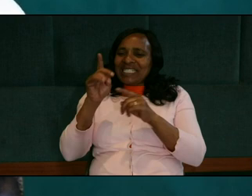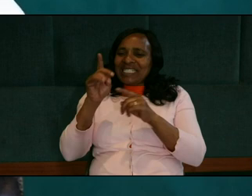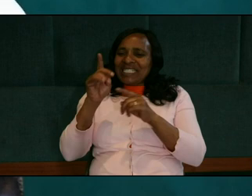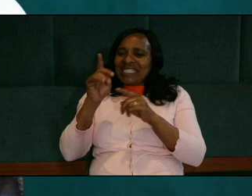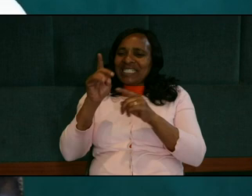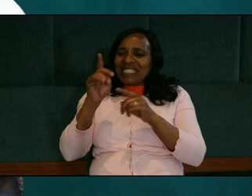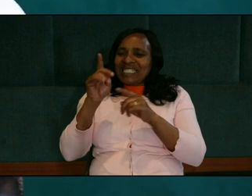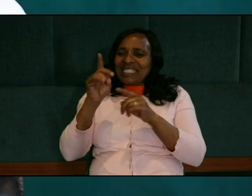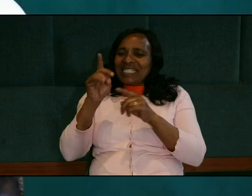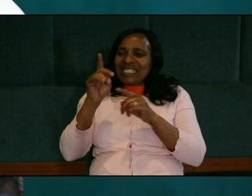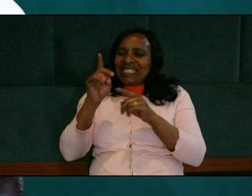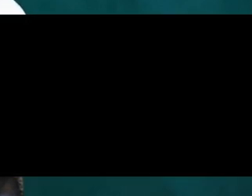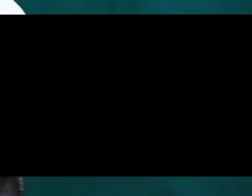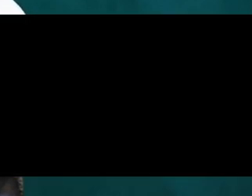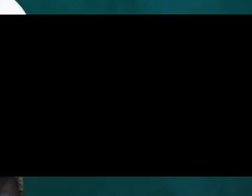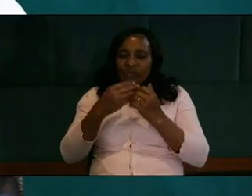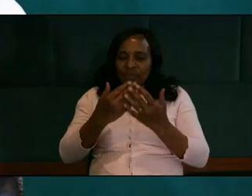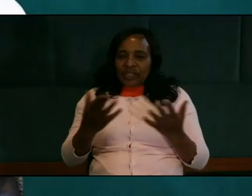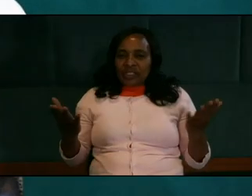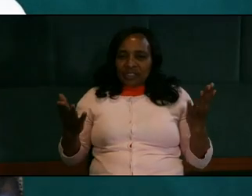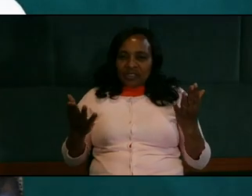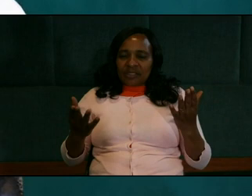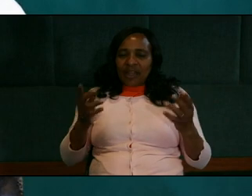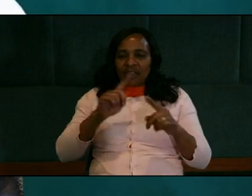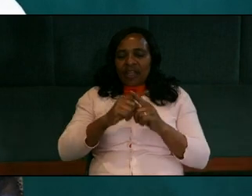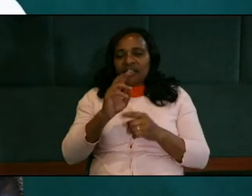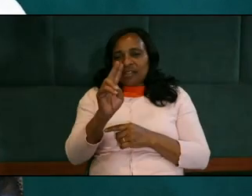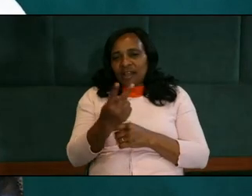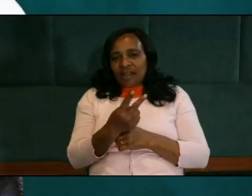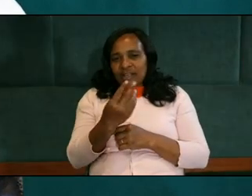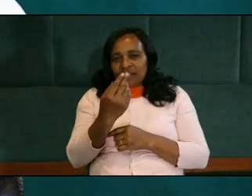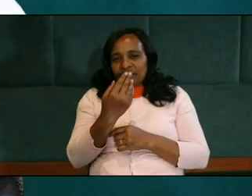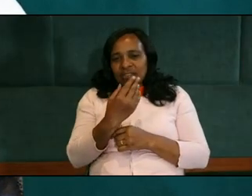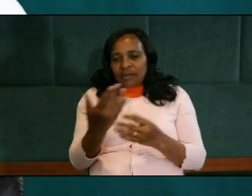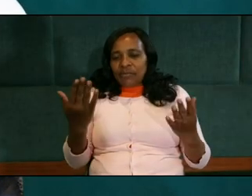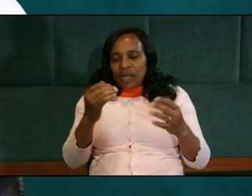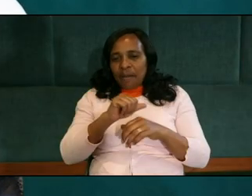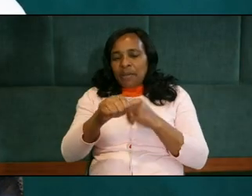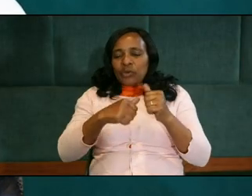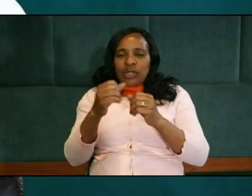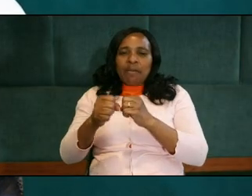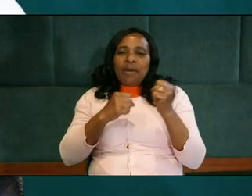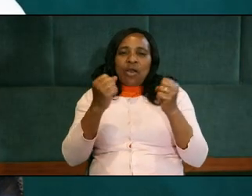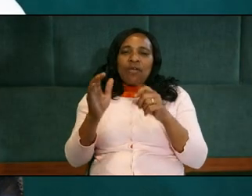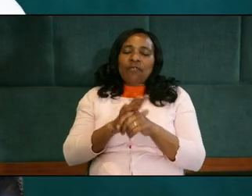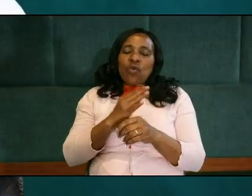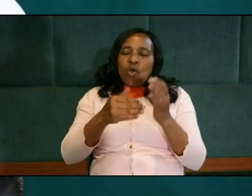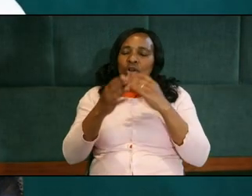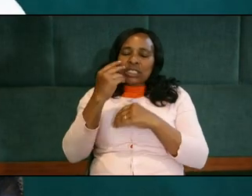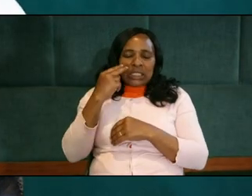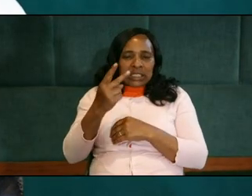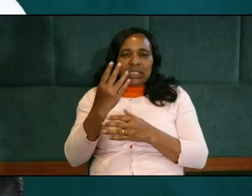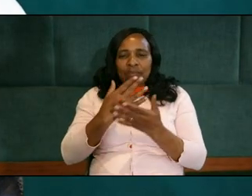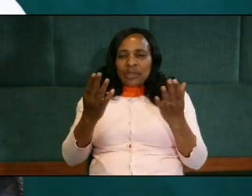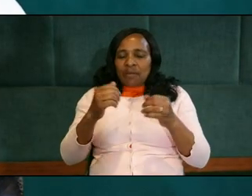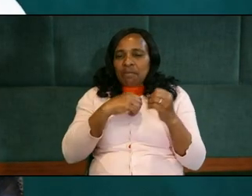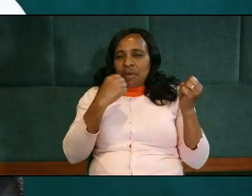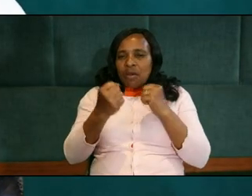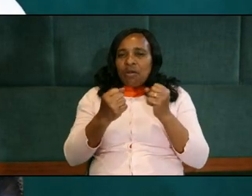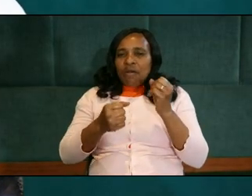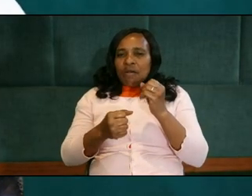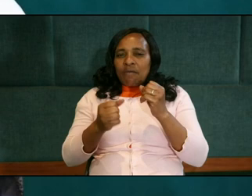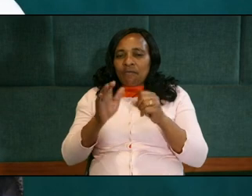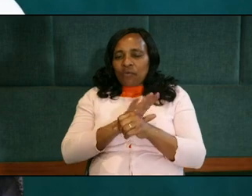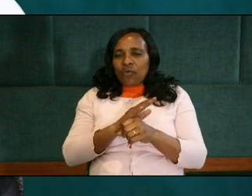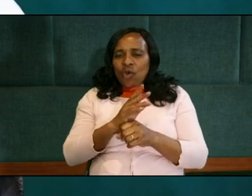looks. Looks can be deceiving. And then secondly, he says something so powerful. God says something powerful. The Lord does